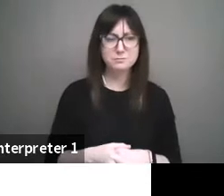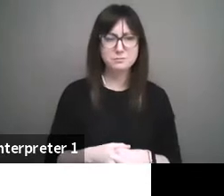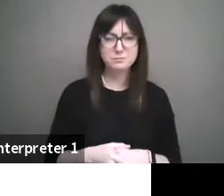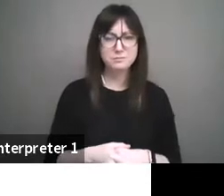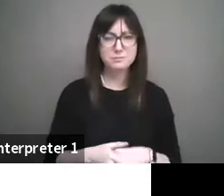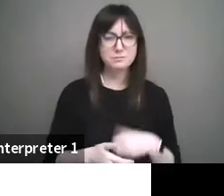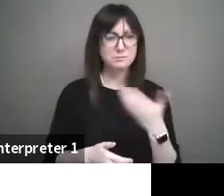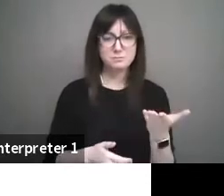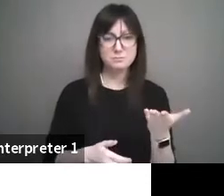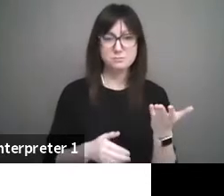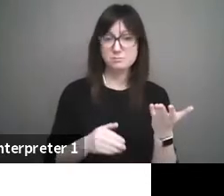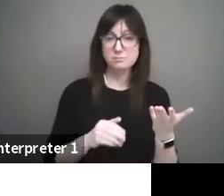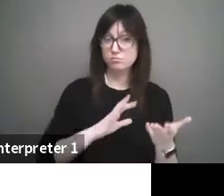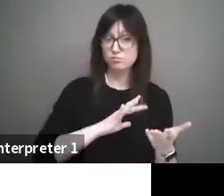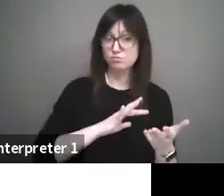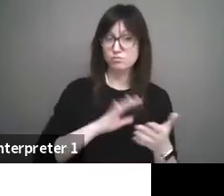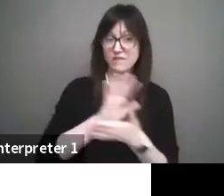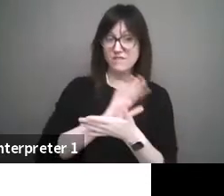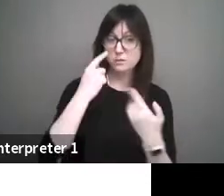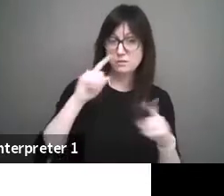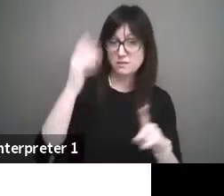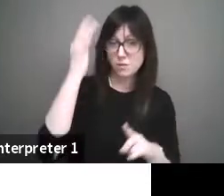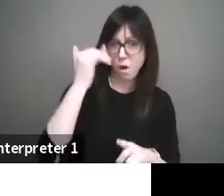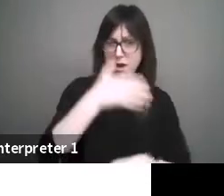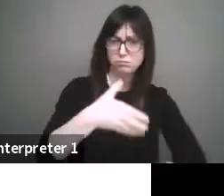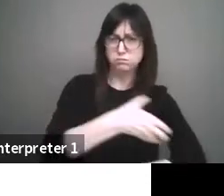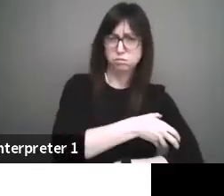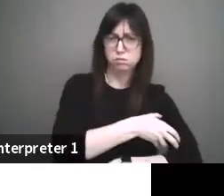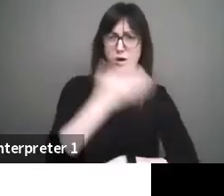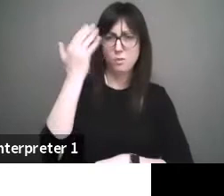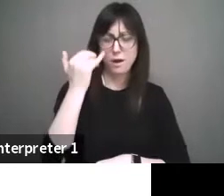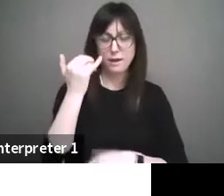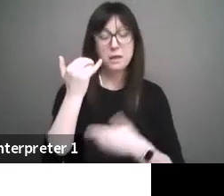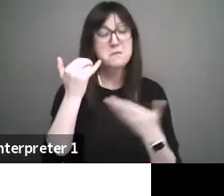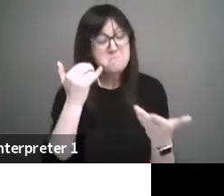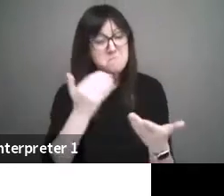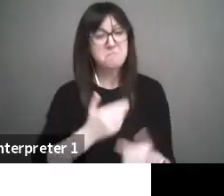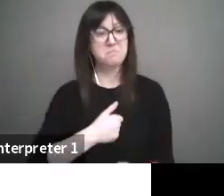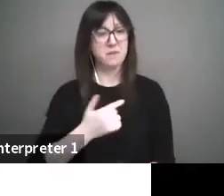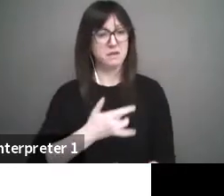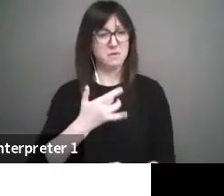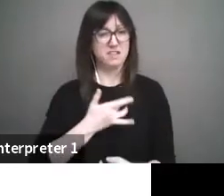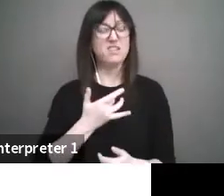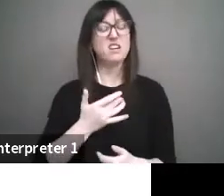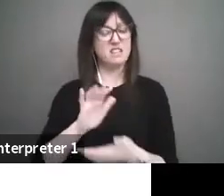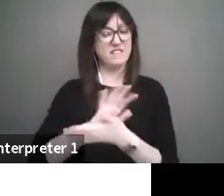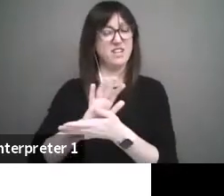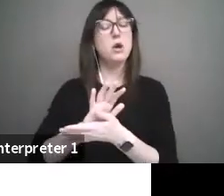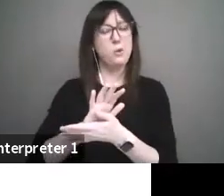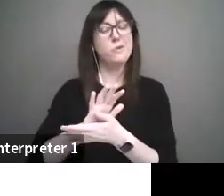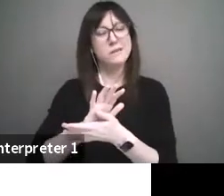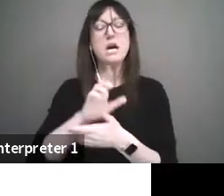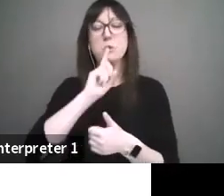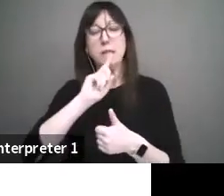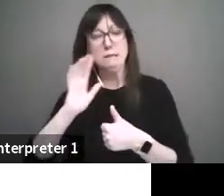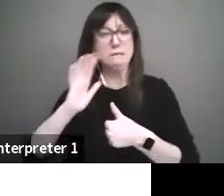So why video works and what makes video so powerful? Personally, video is the next best thing to being there in